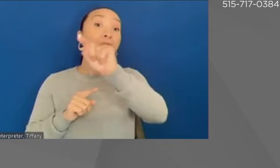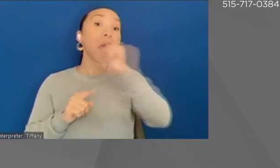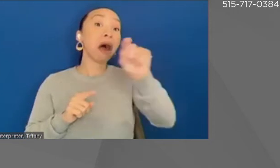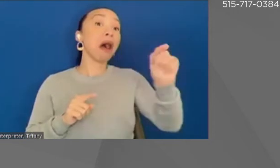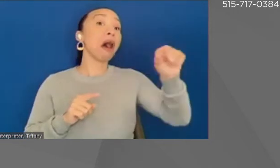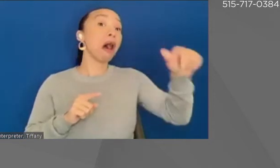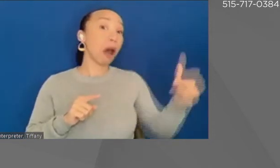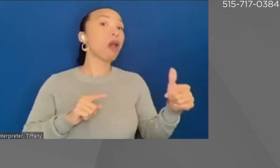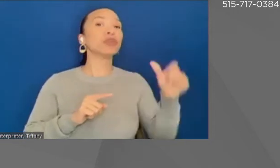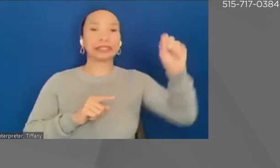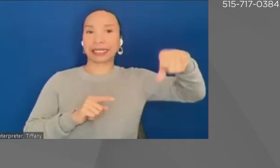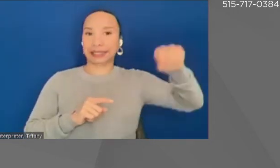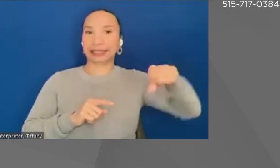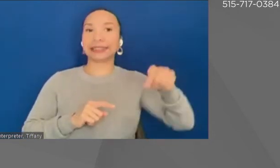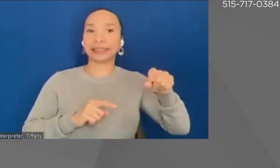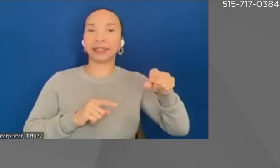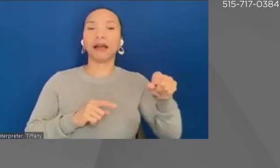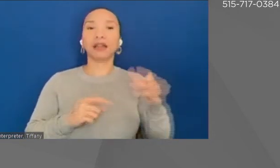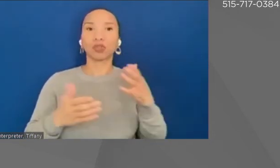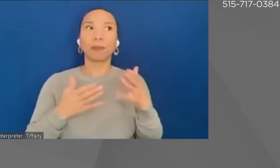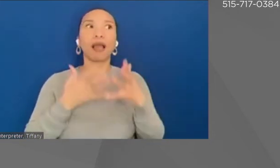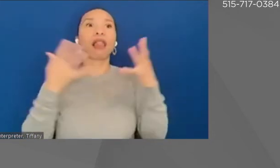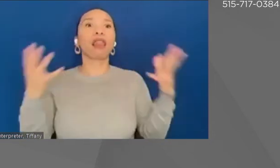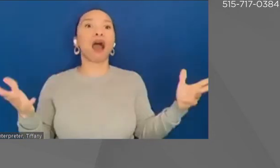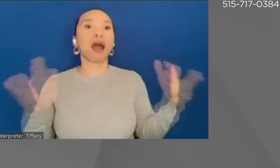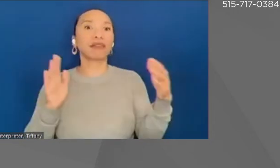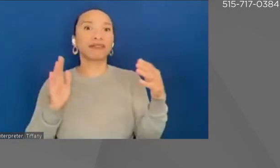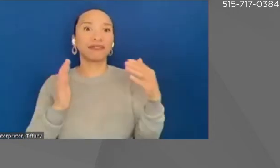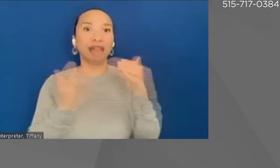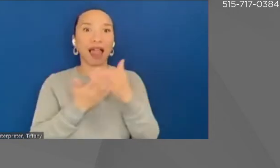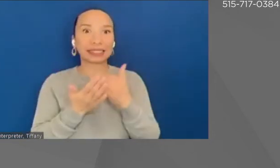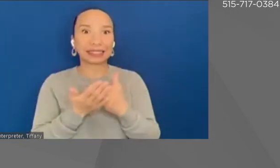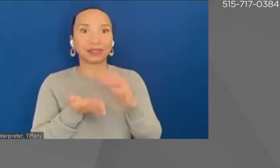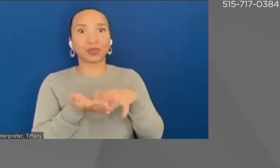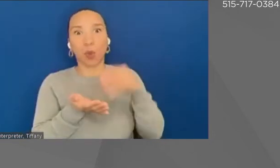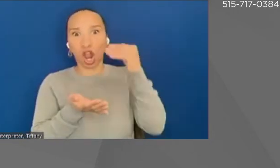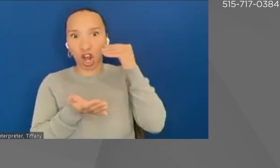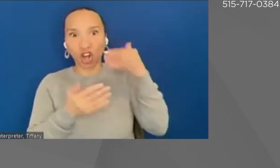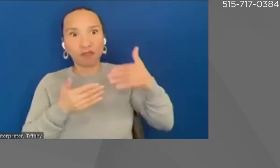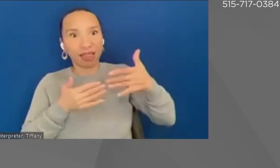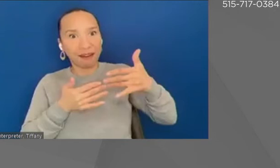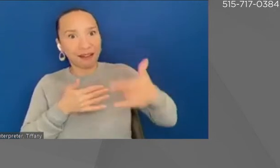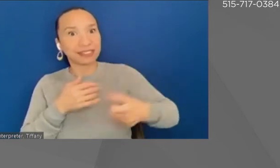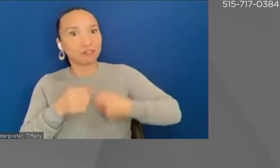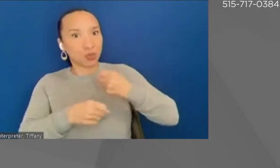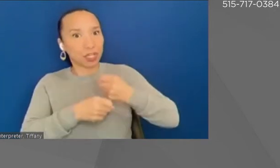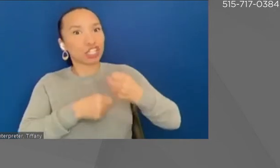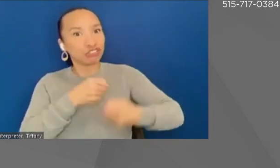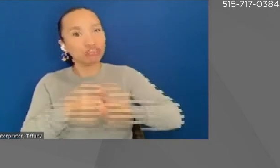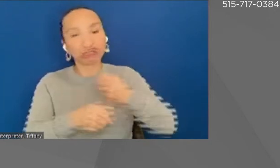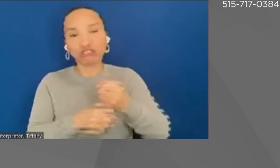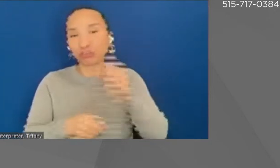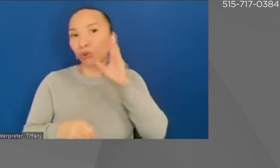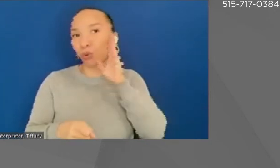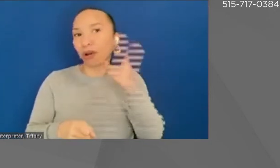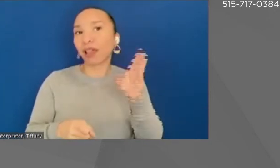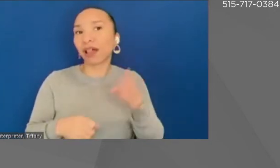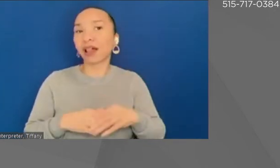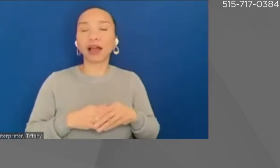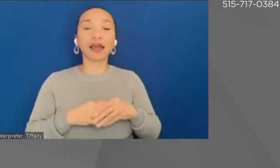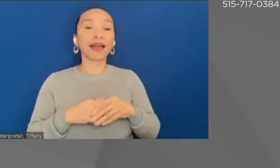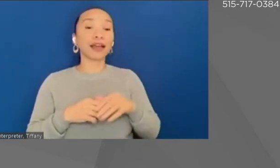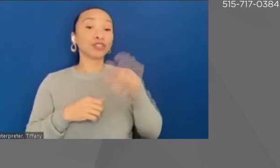there's probably going to be a lot of lessons to learn over the next few years as kind of those